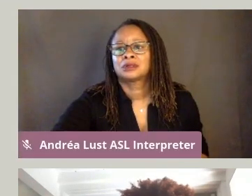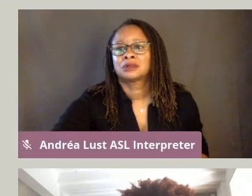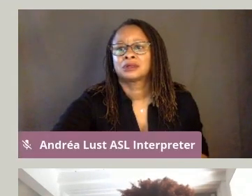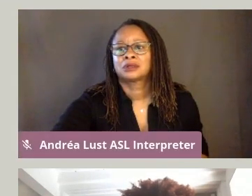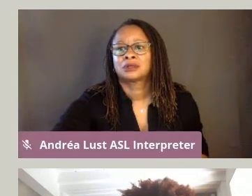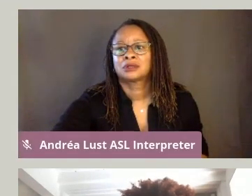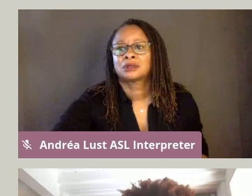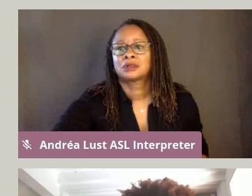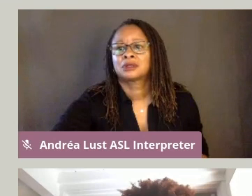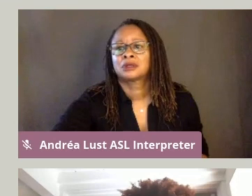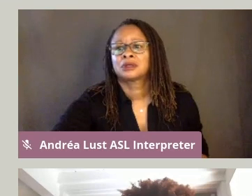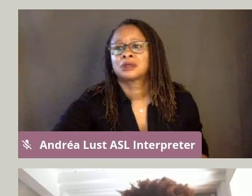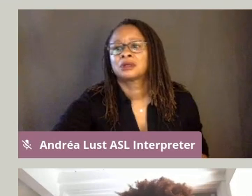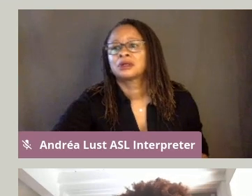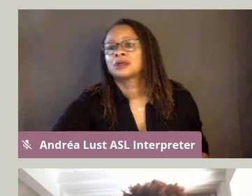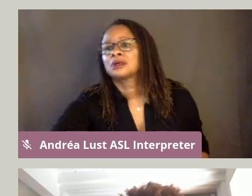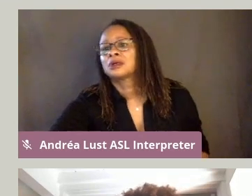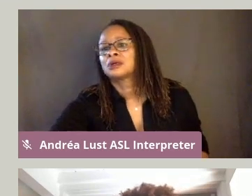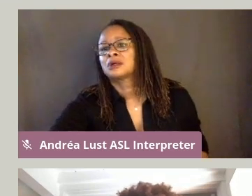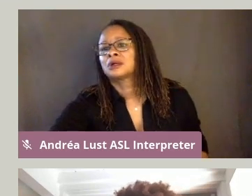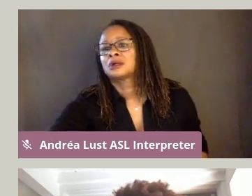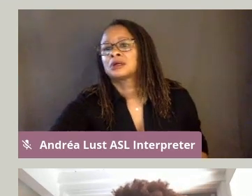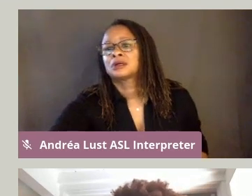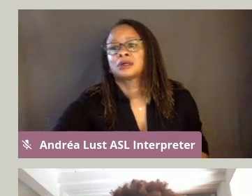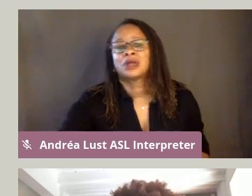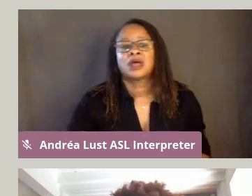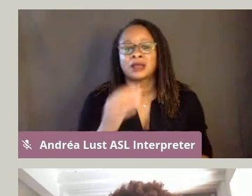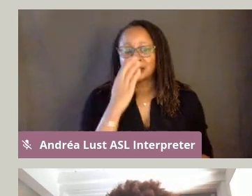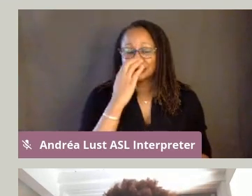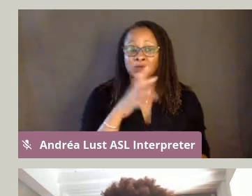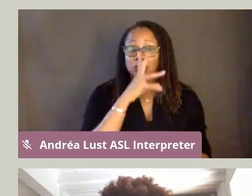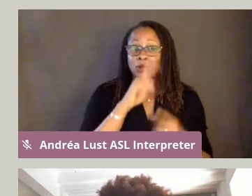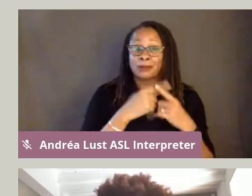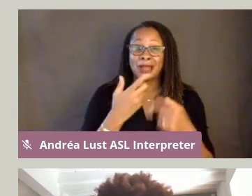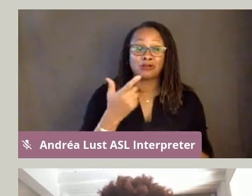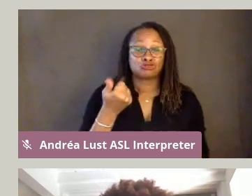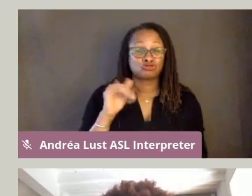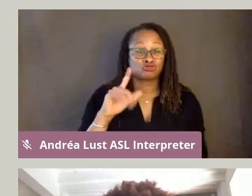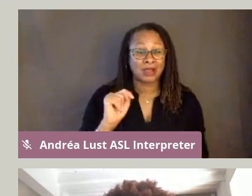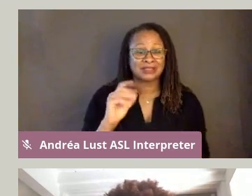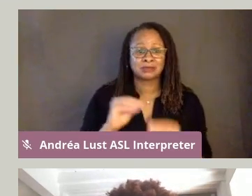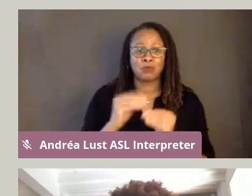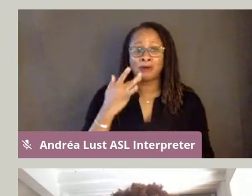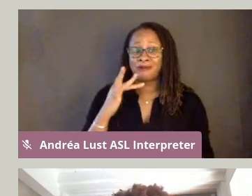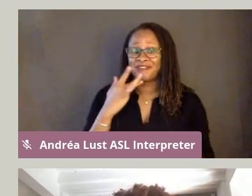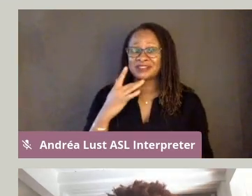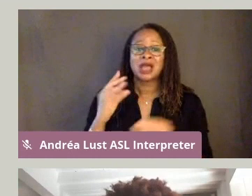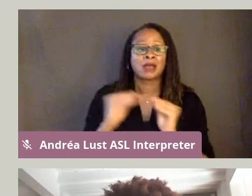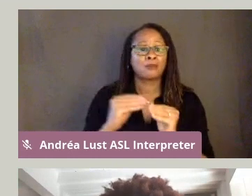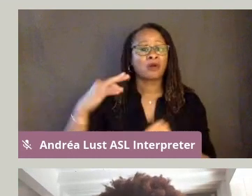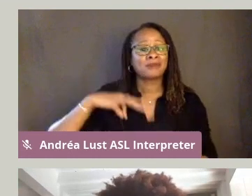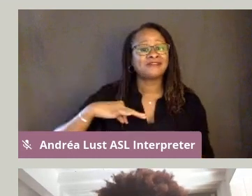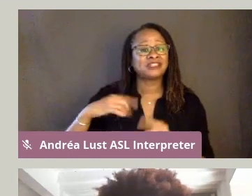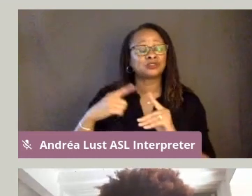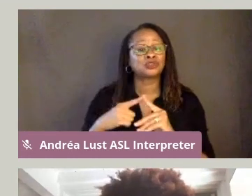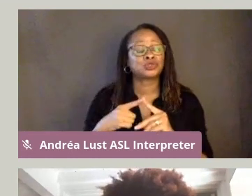grants being highly preferable and much more beneficial to filmmakers, and